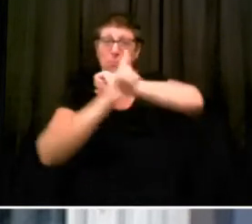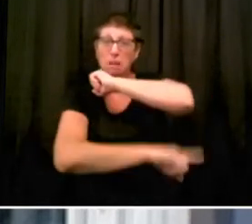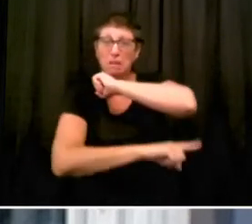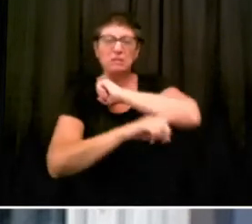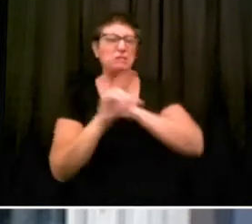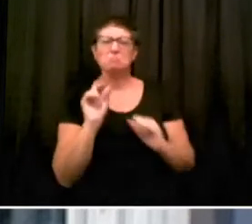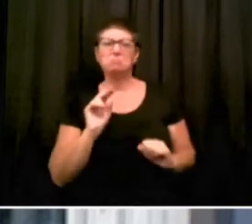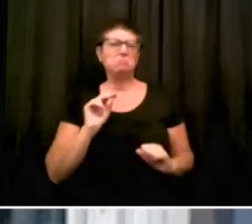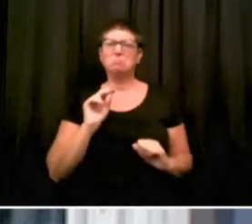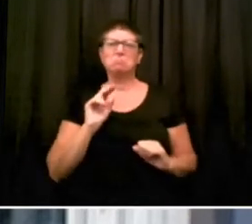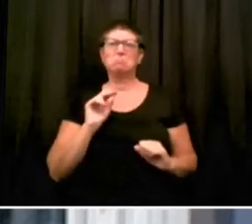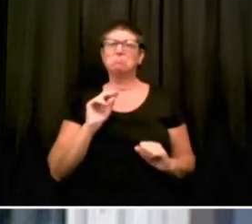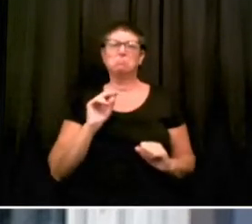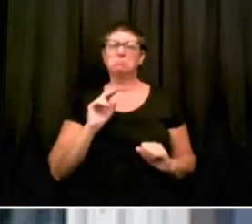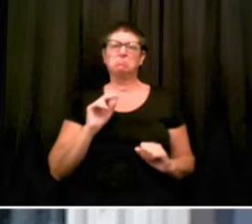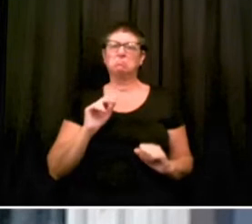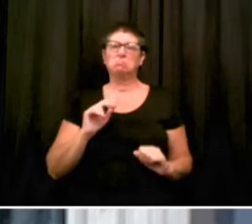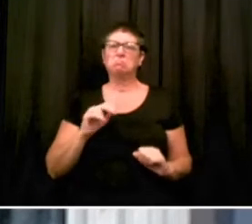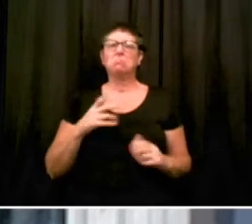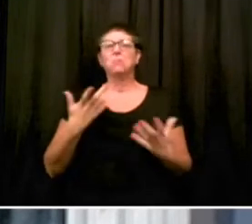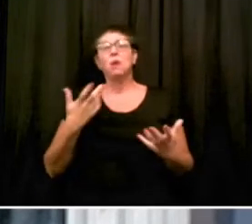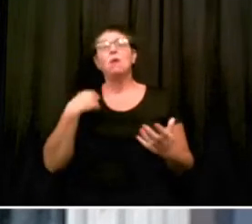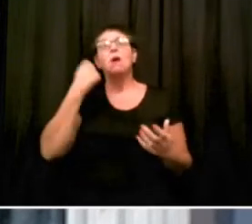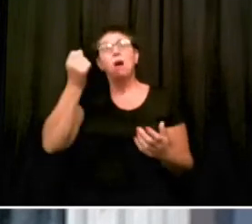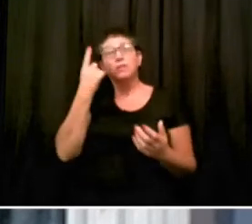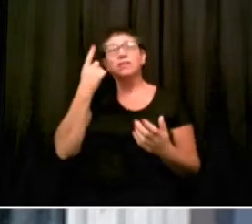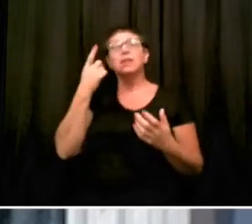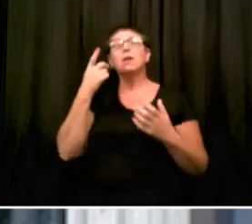we recruit from the human race. And show me